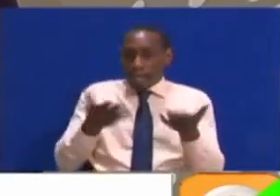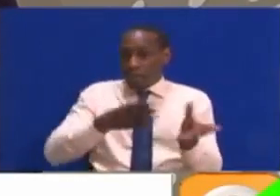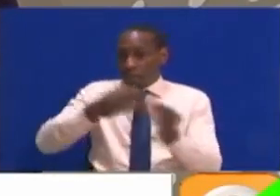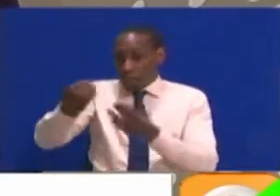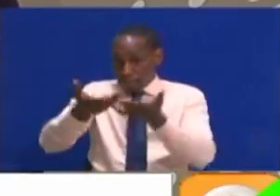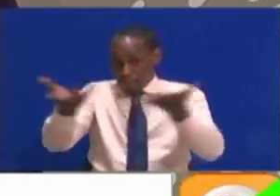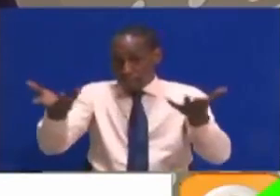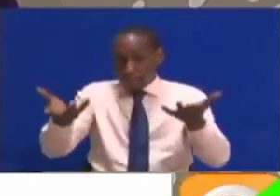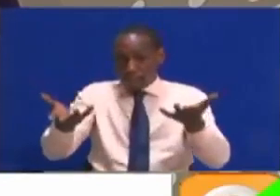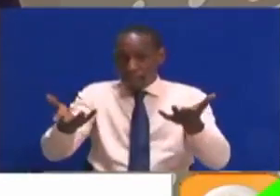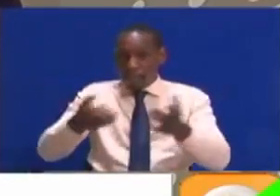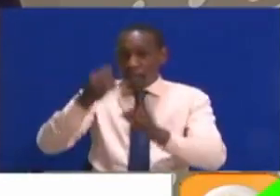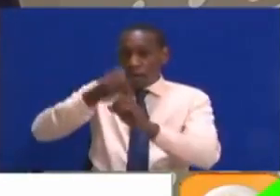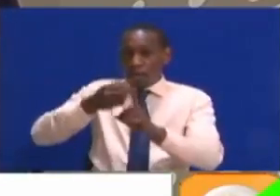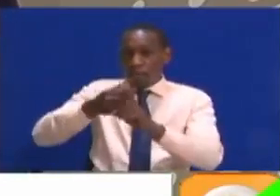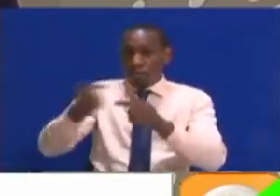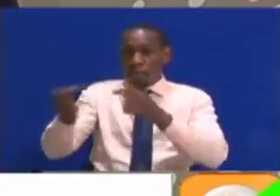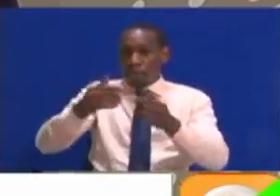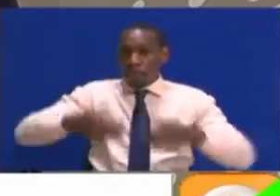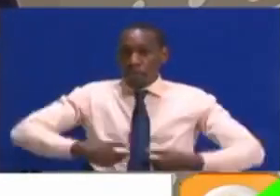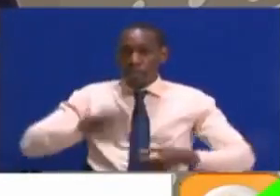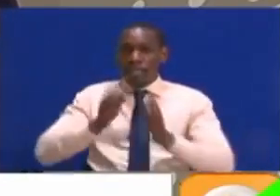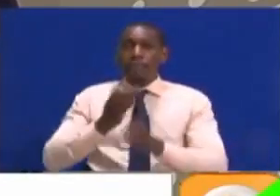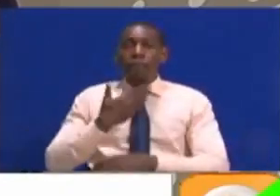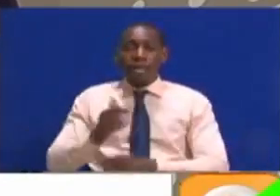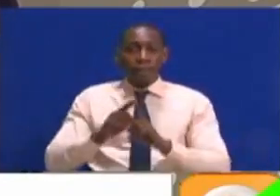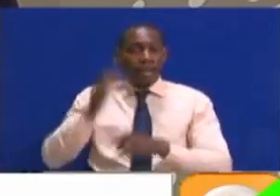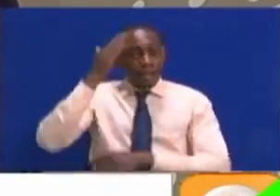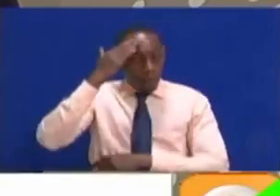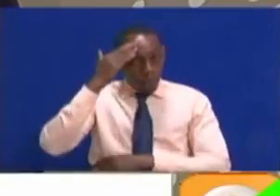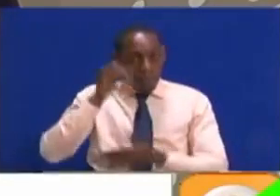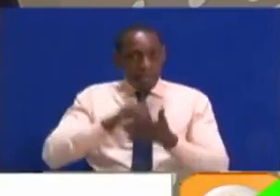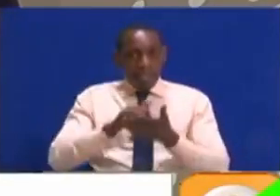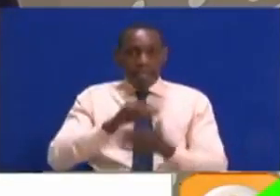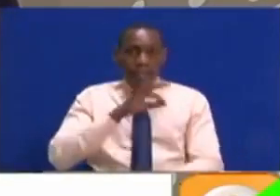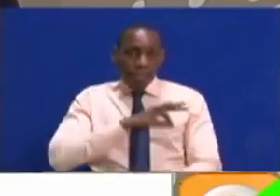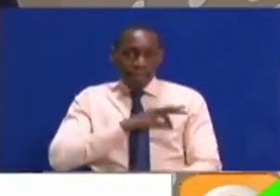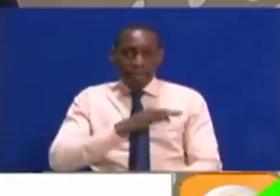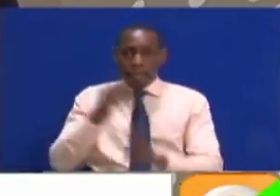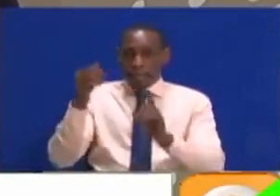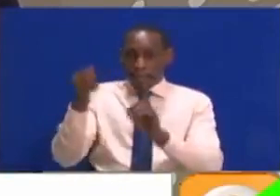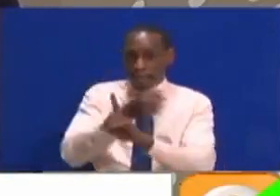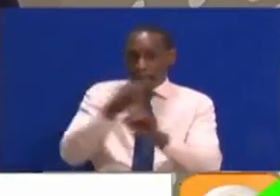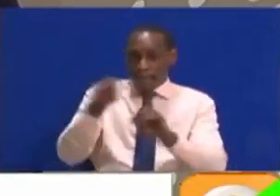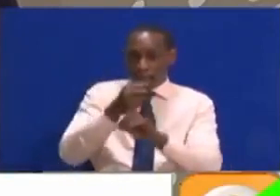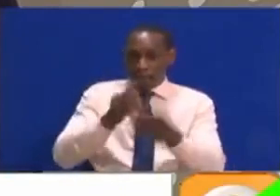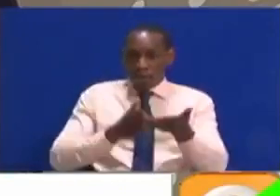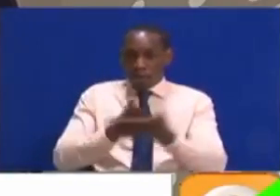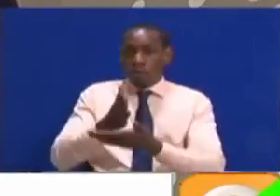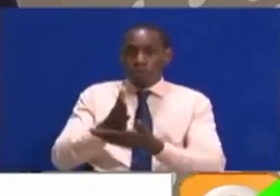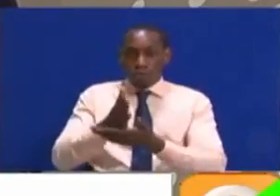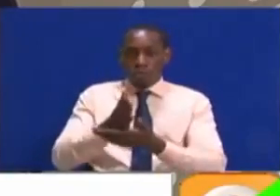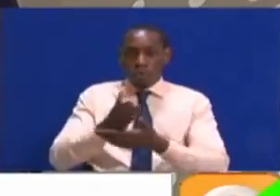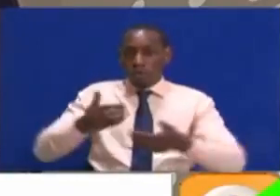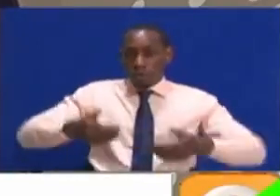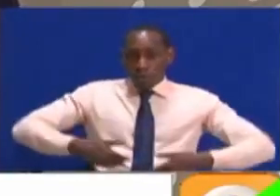there and fight your fellow youths if you want. But just know, the fruits of that tree watered by the blood of a young